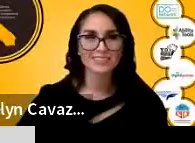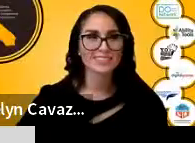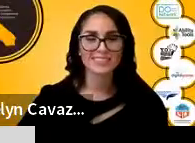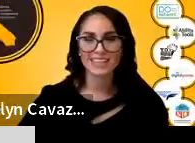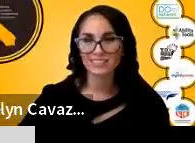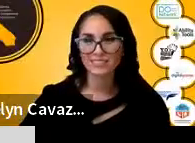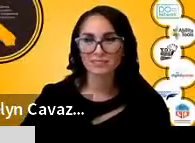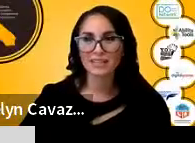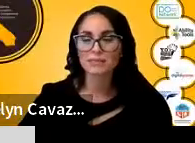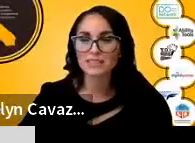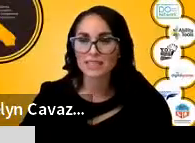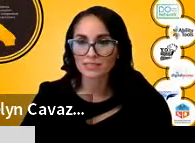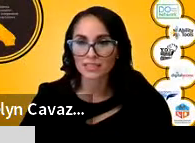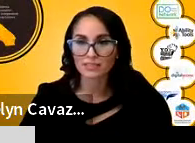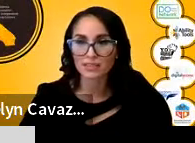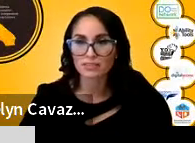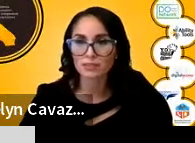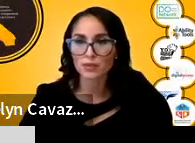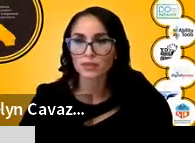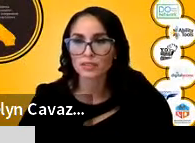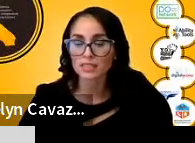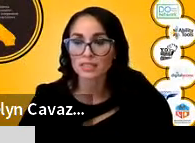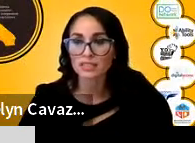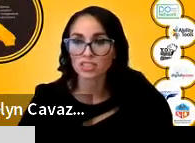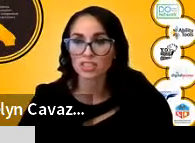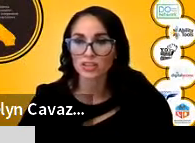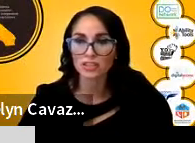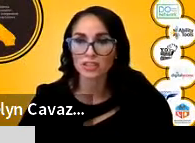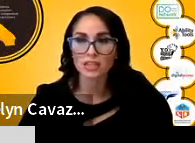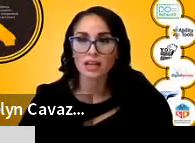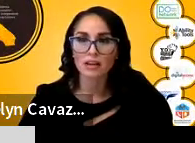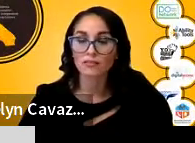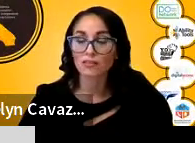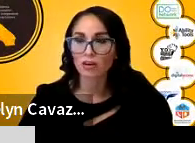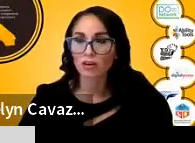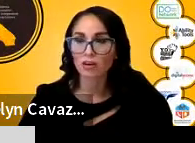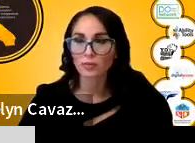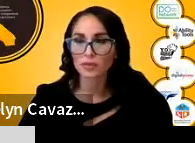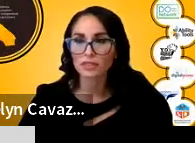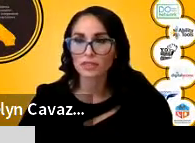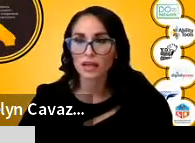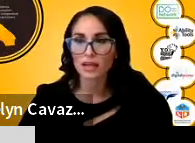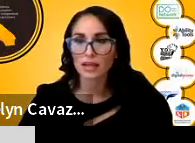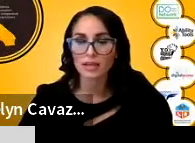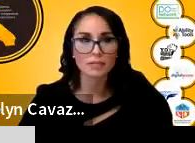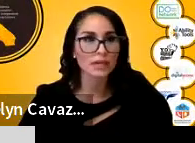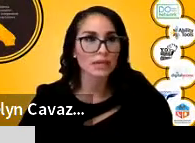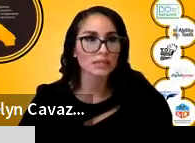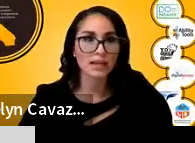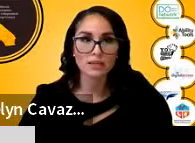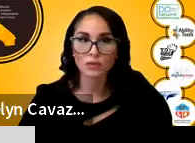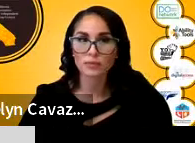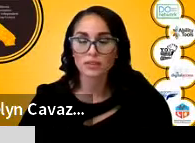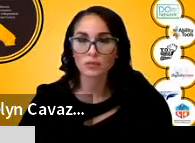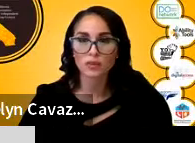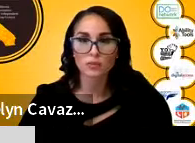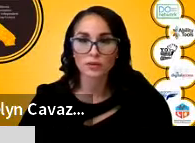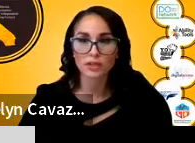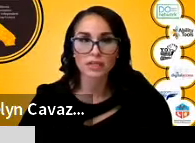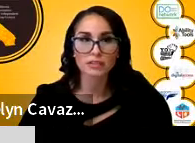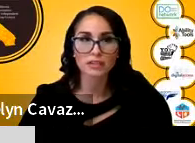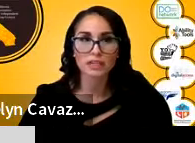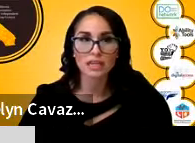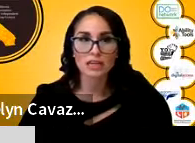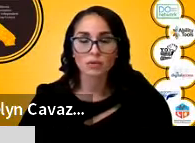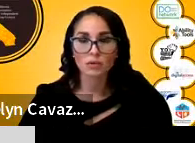Hello, everyone. My name is Evelyn Cavazos, pronouns as she, her. For audio purposes, I am a Latin woman with